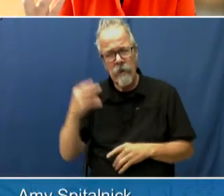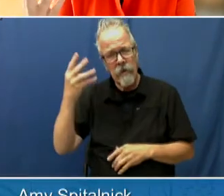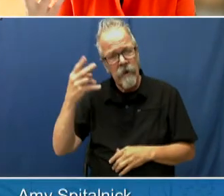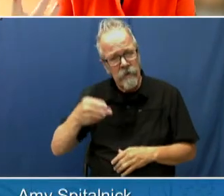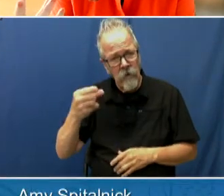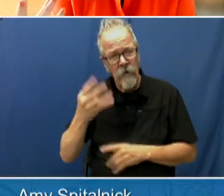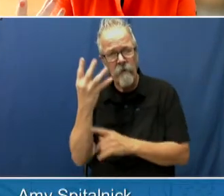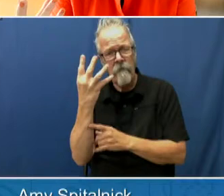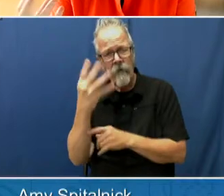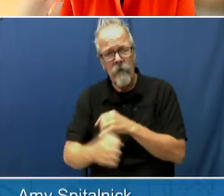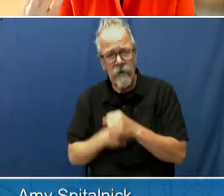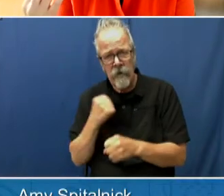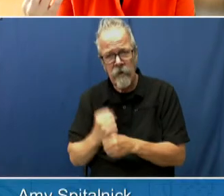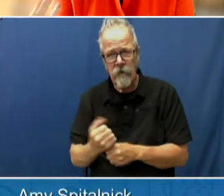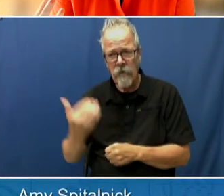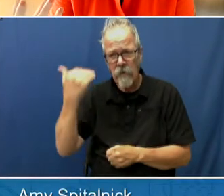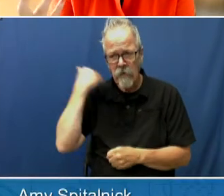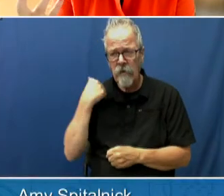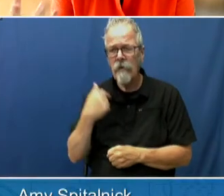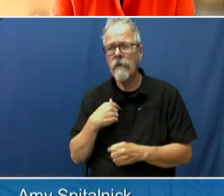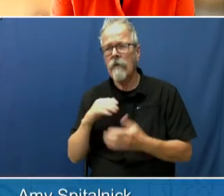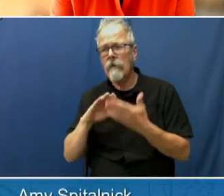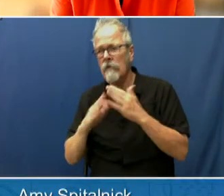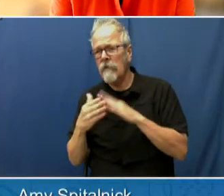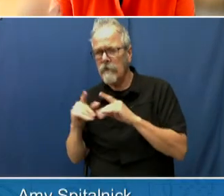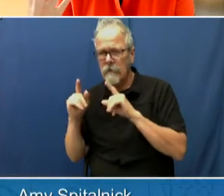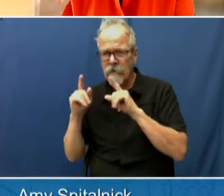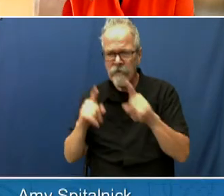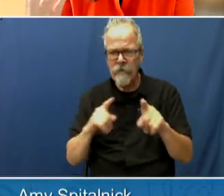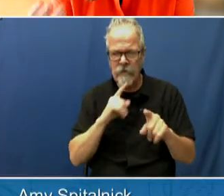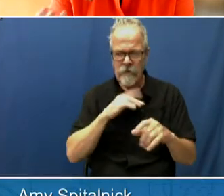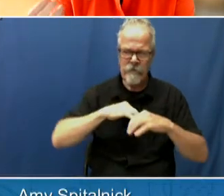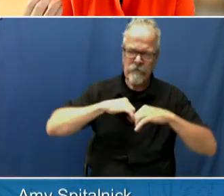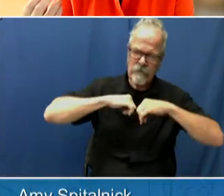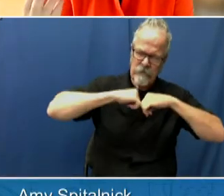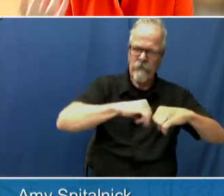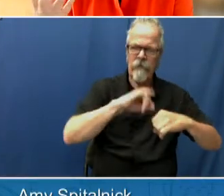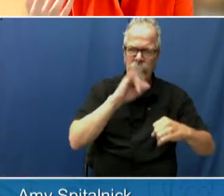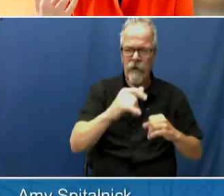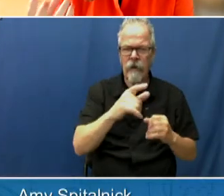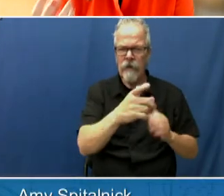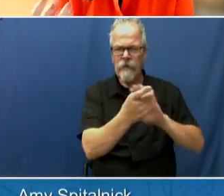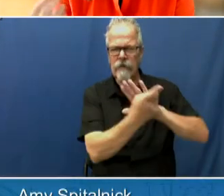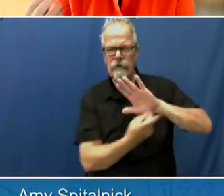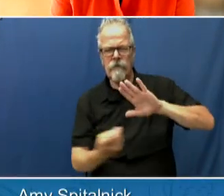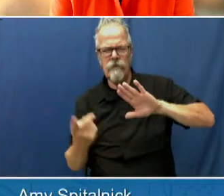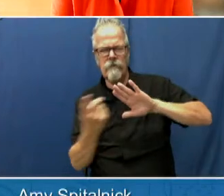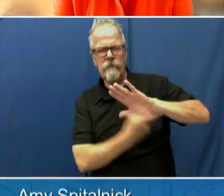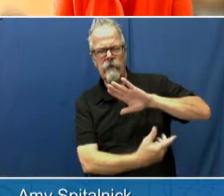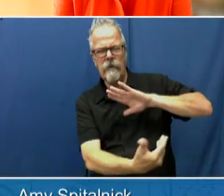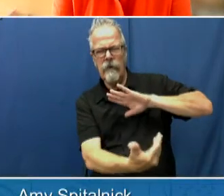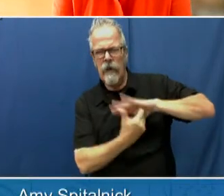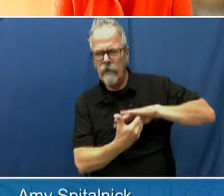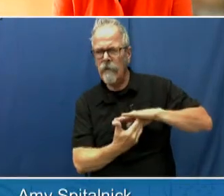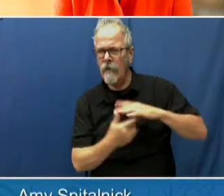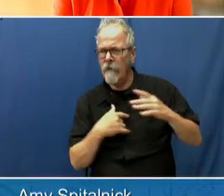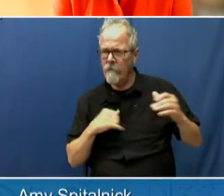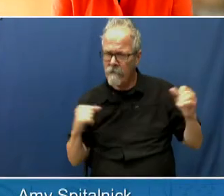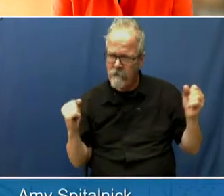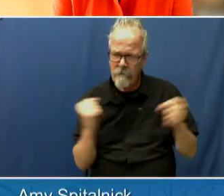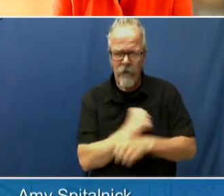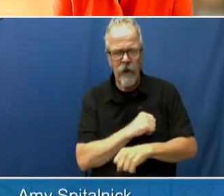guise of defending this country's dark history of bigotry at a time when many were finally reckoning with it and fighting for change and